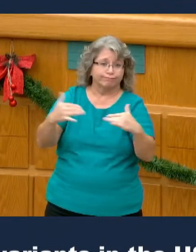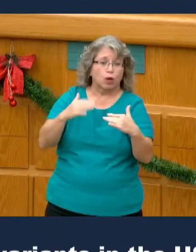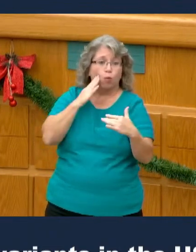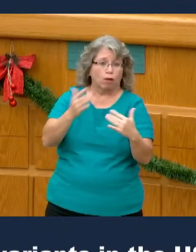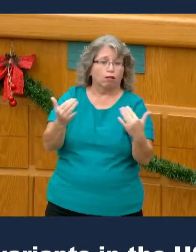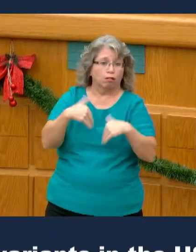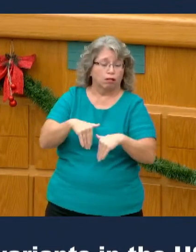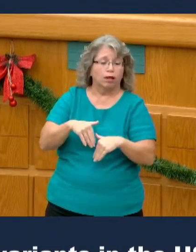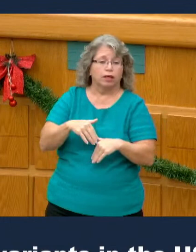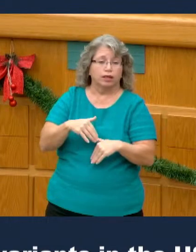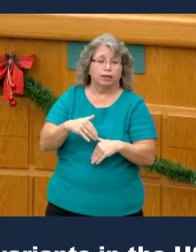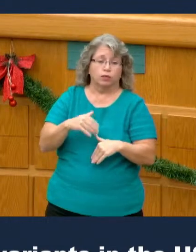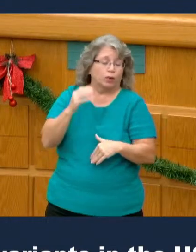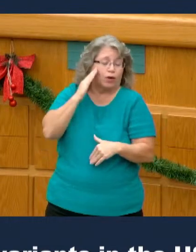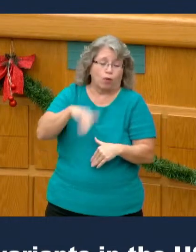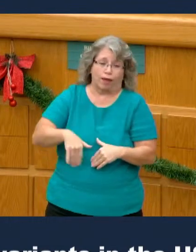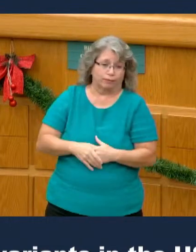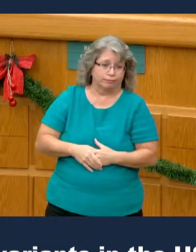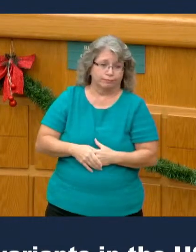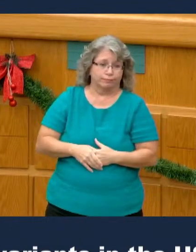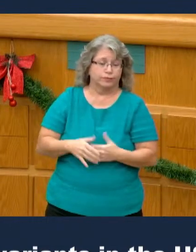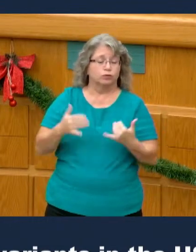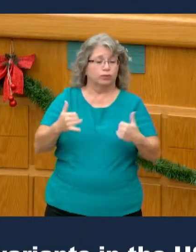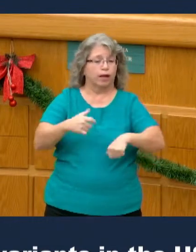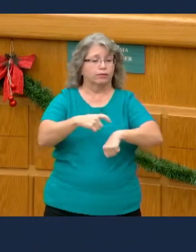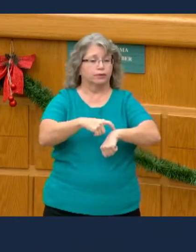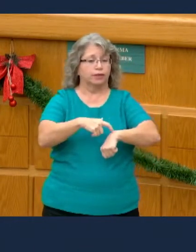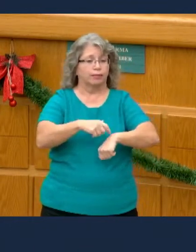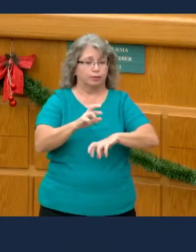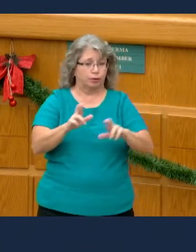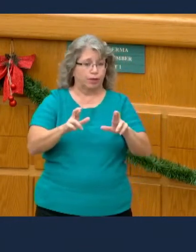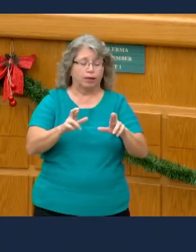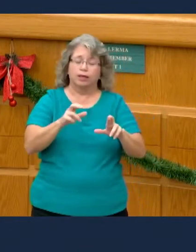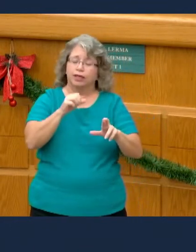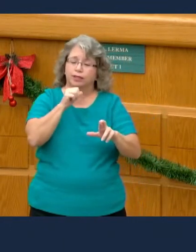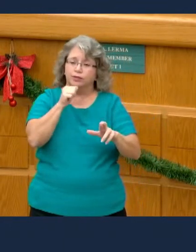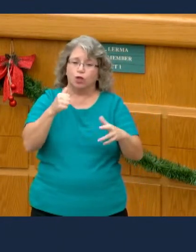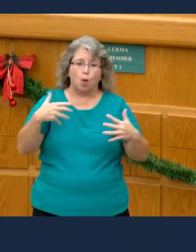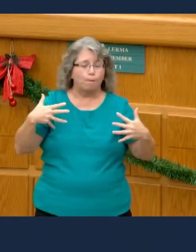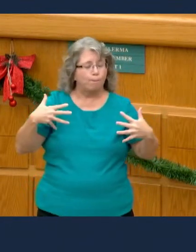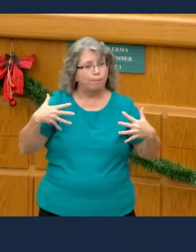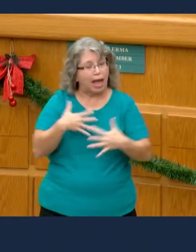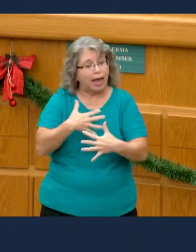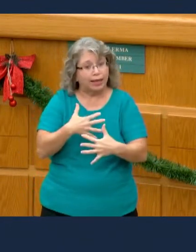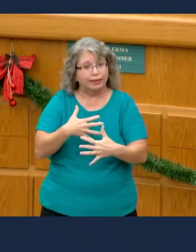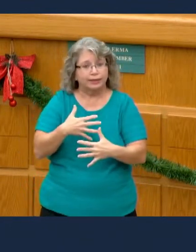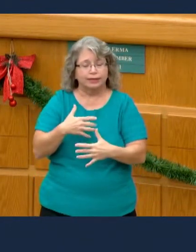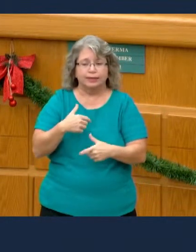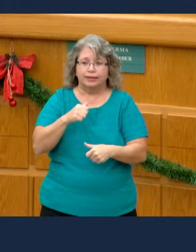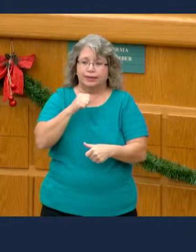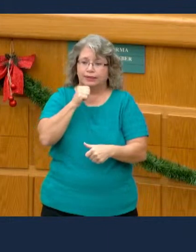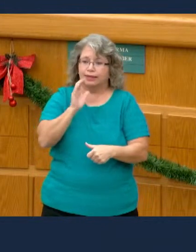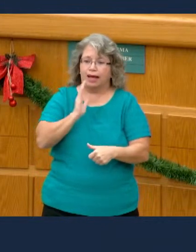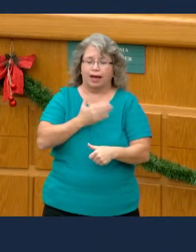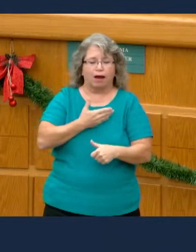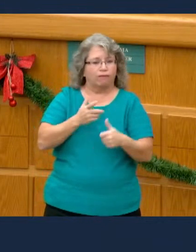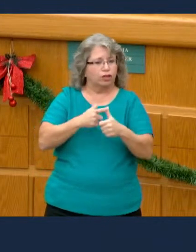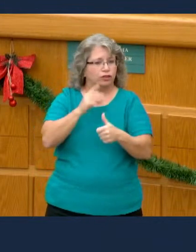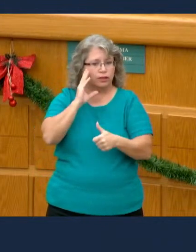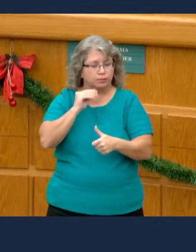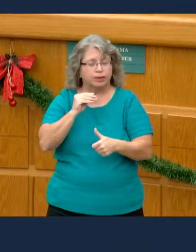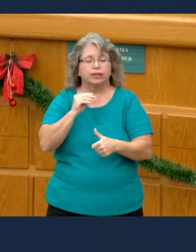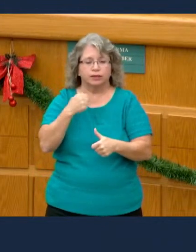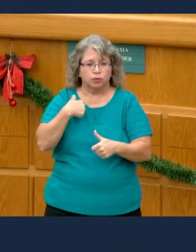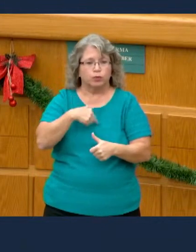So, next slide, please. So don't panic, right? This is not our first rodeo. We've been going through this before. Let's go back to